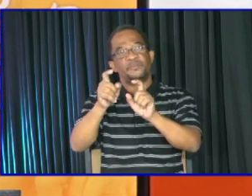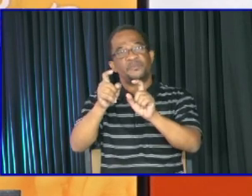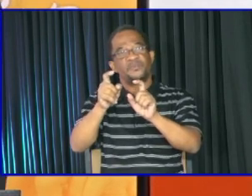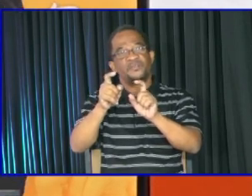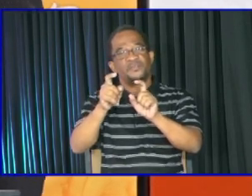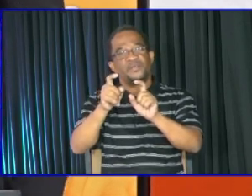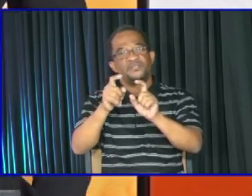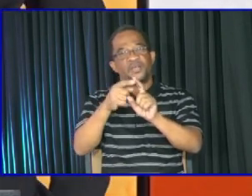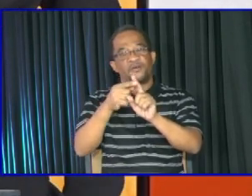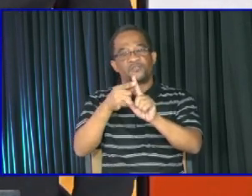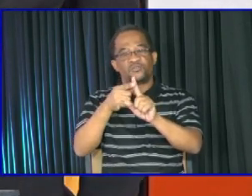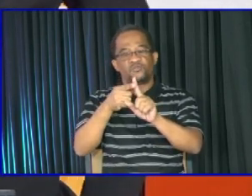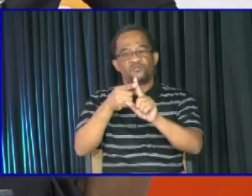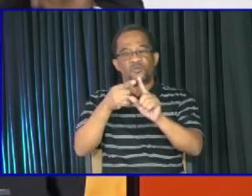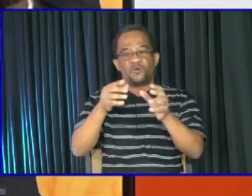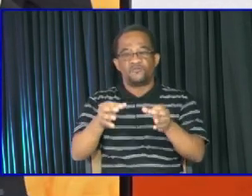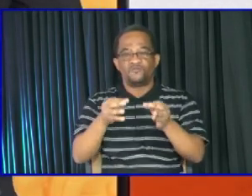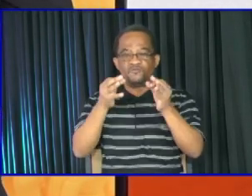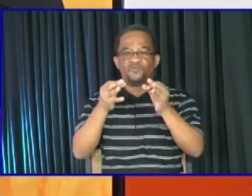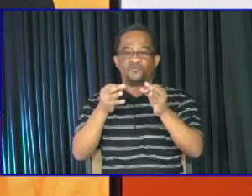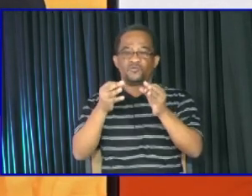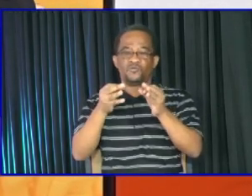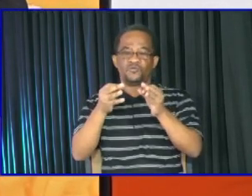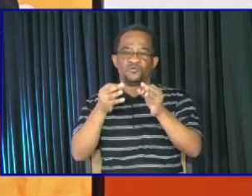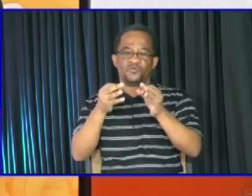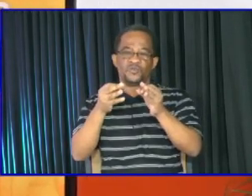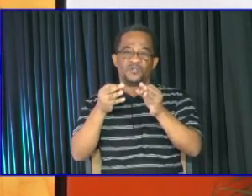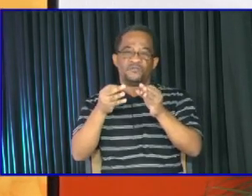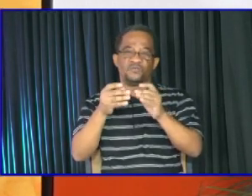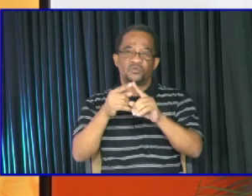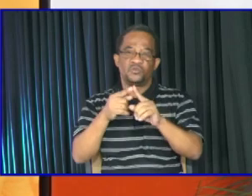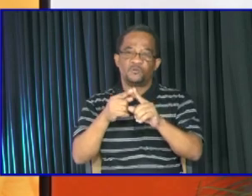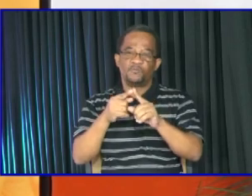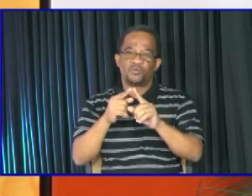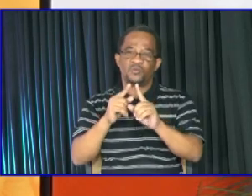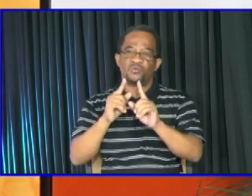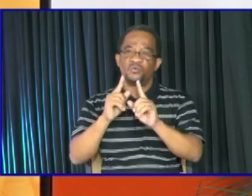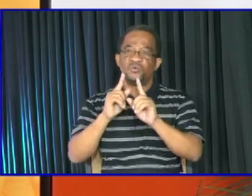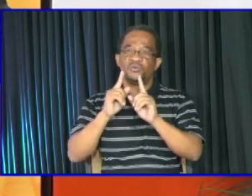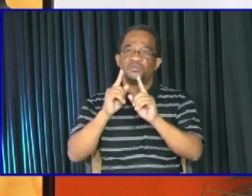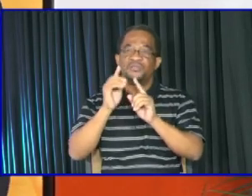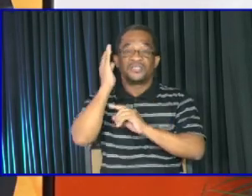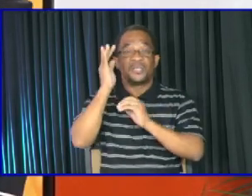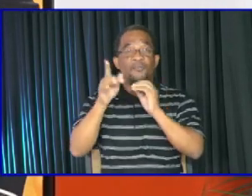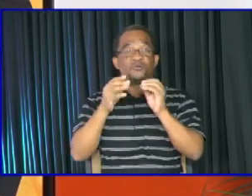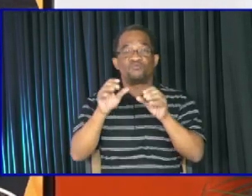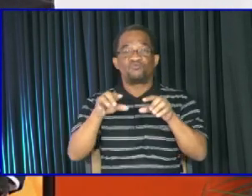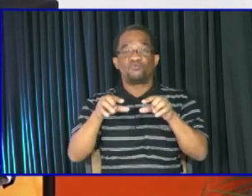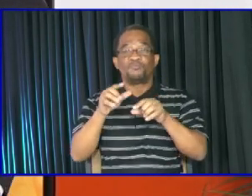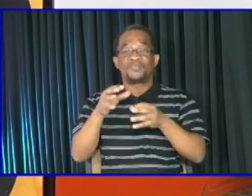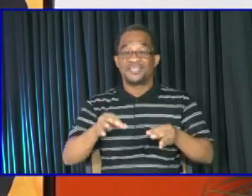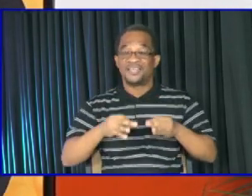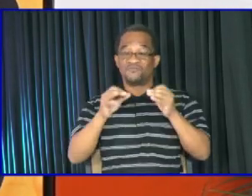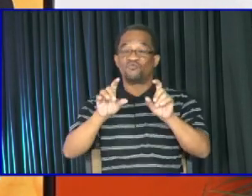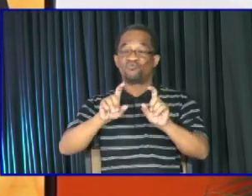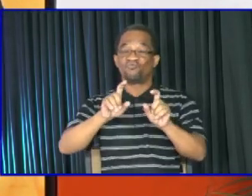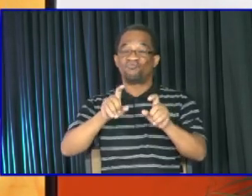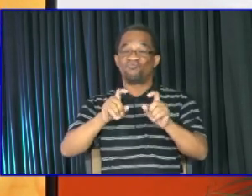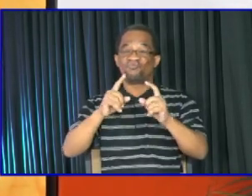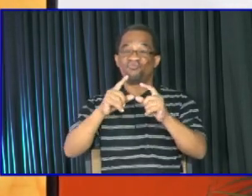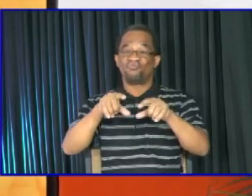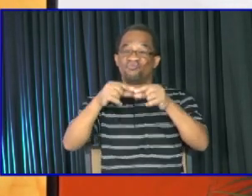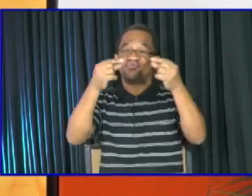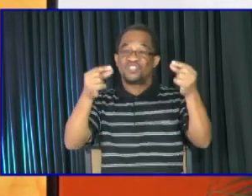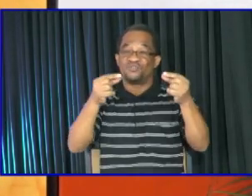or within the context of responding to life's greatest question. In seeking to identify life's